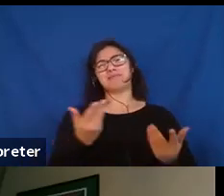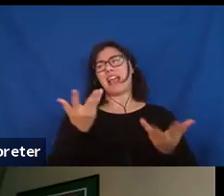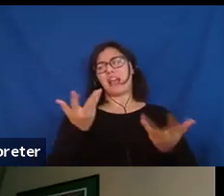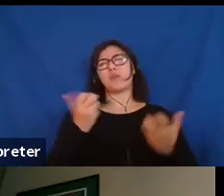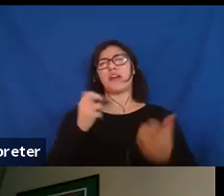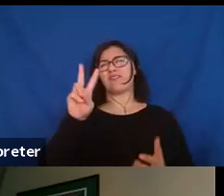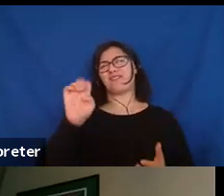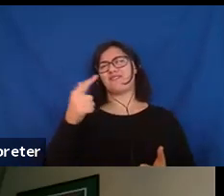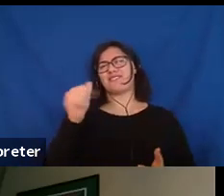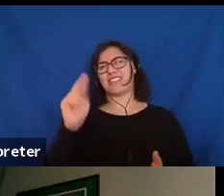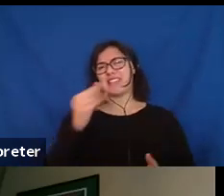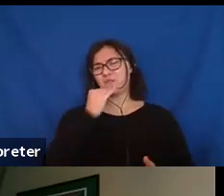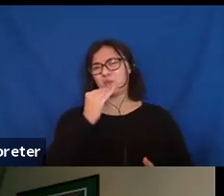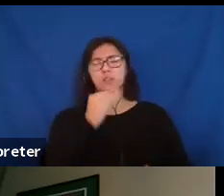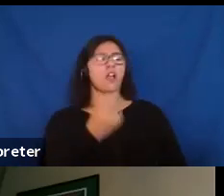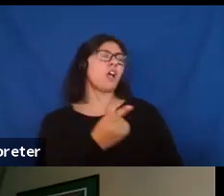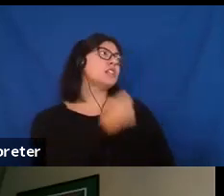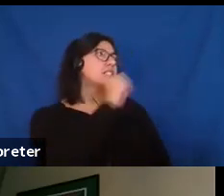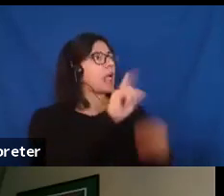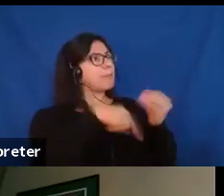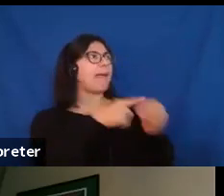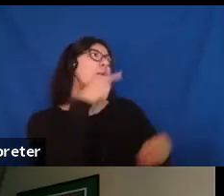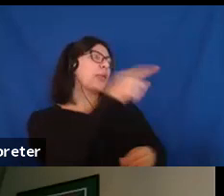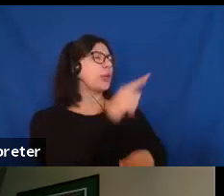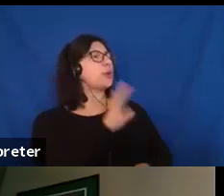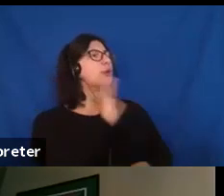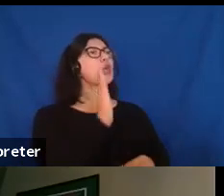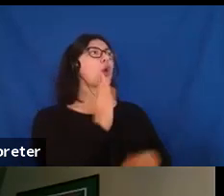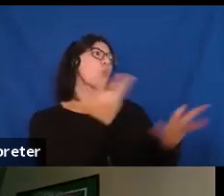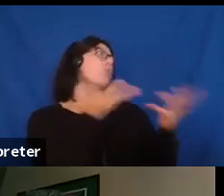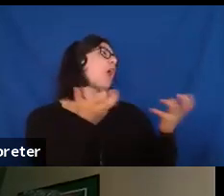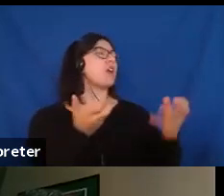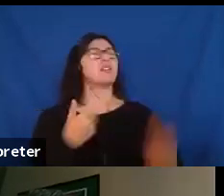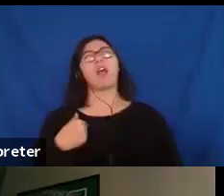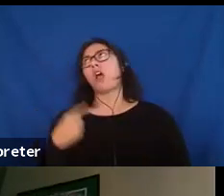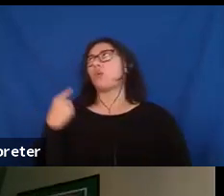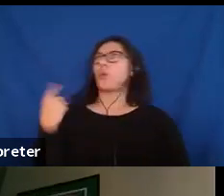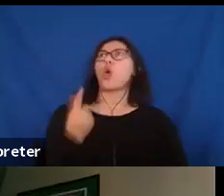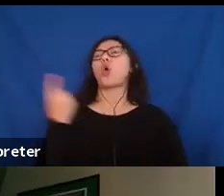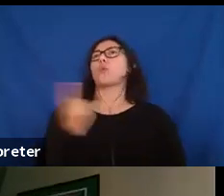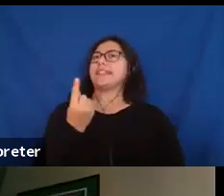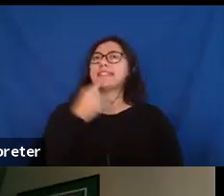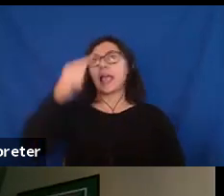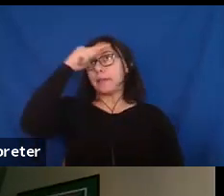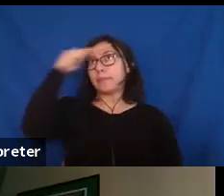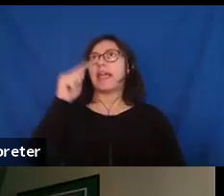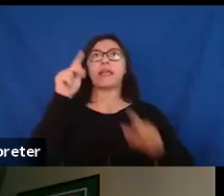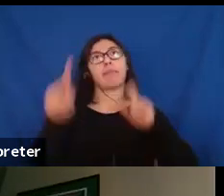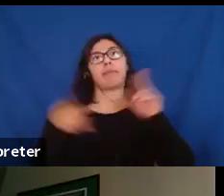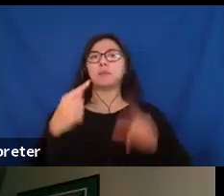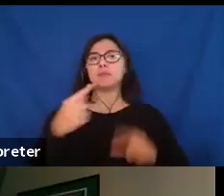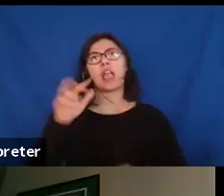And Mohammed says, there he goes again. Every time we talk about Black people, it has to be rap music. Talk about stereotyping.